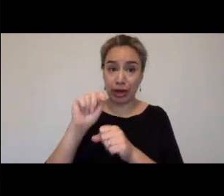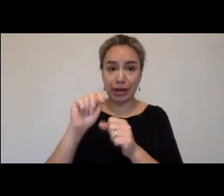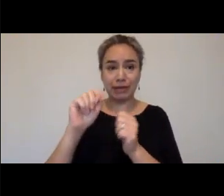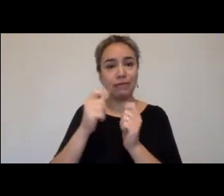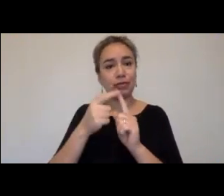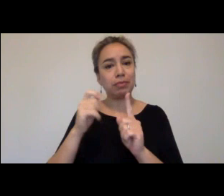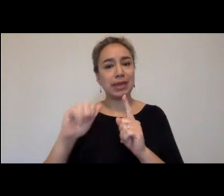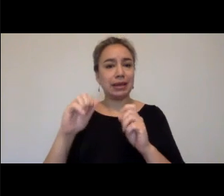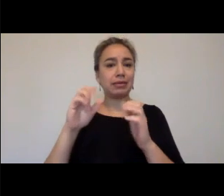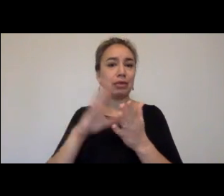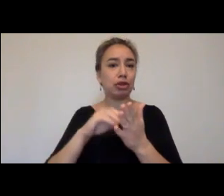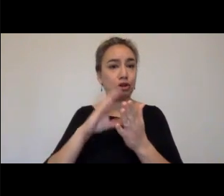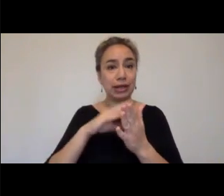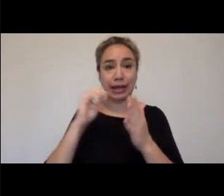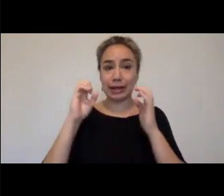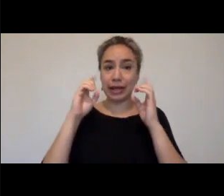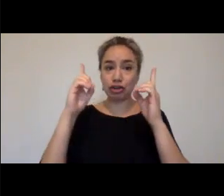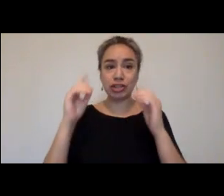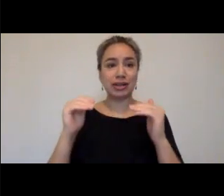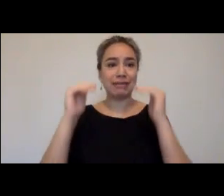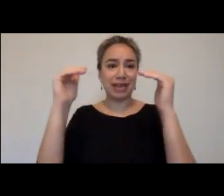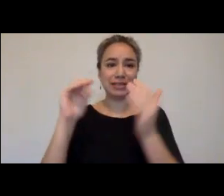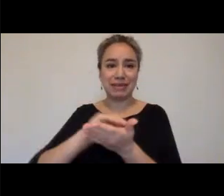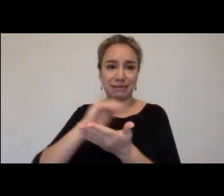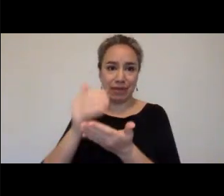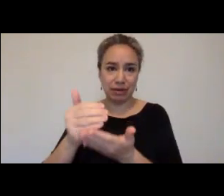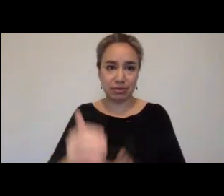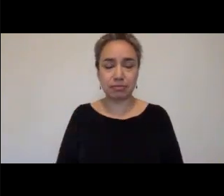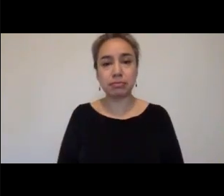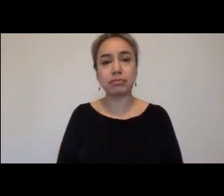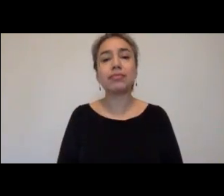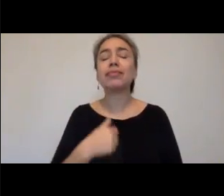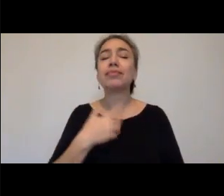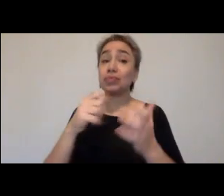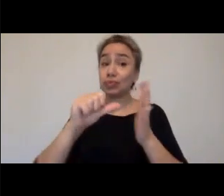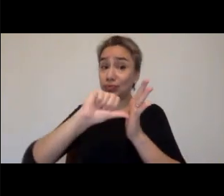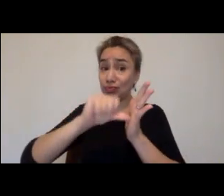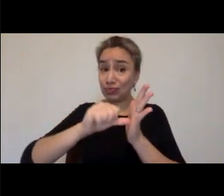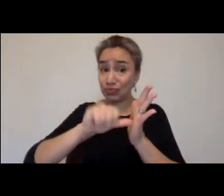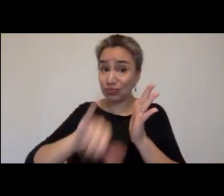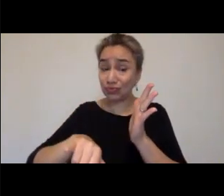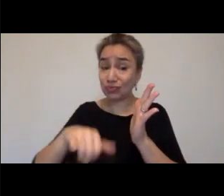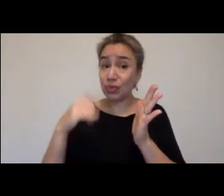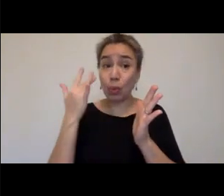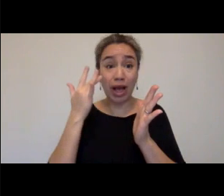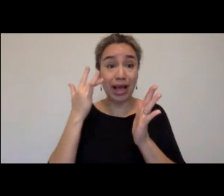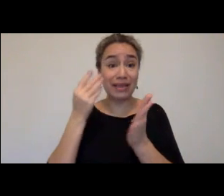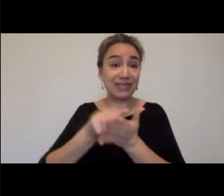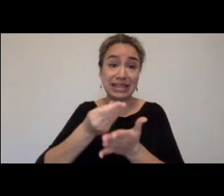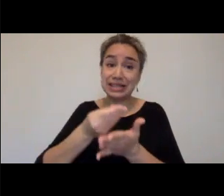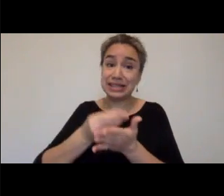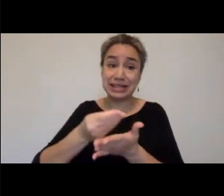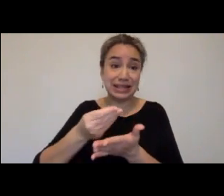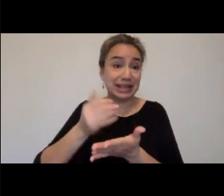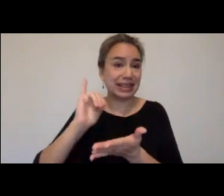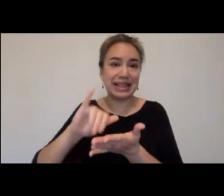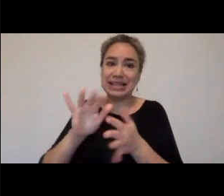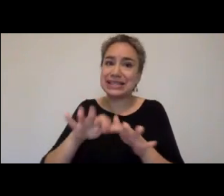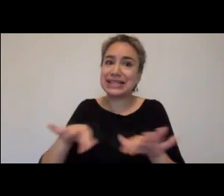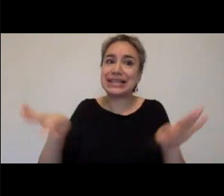And what this does, well, I want to highlight this because funding is key. These types